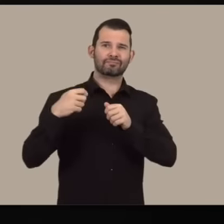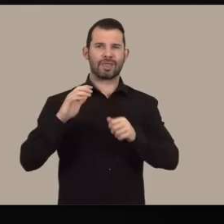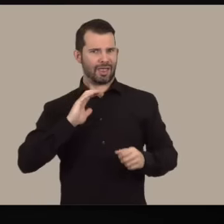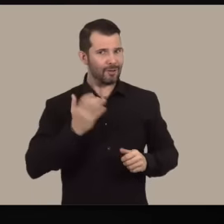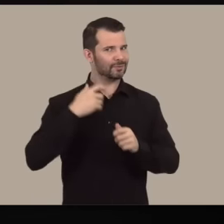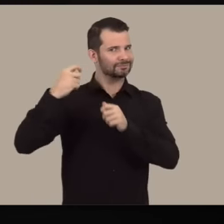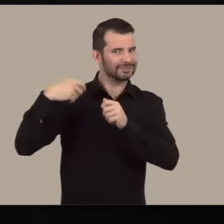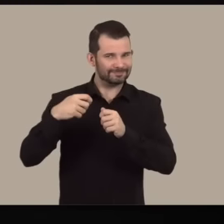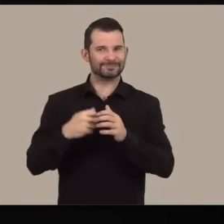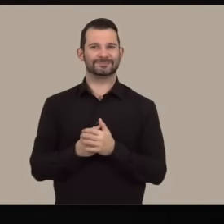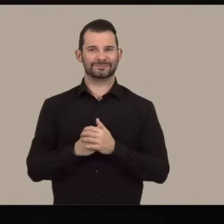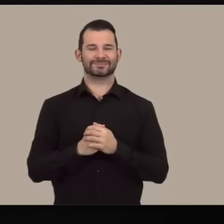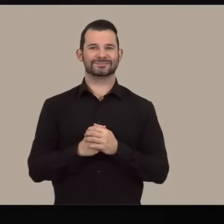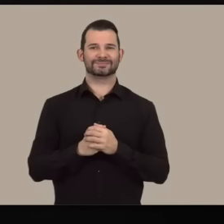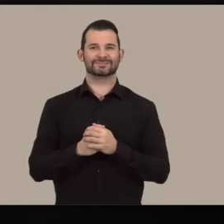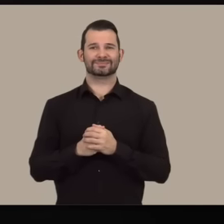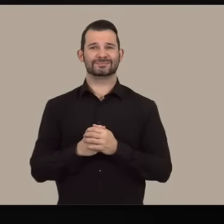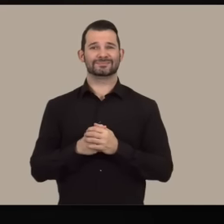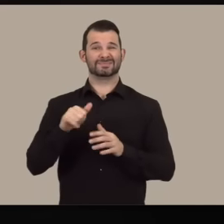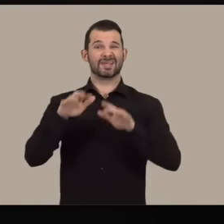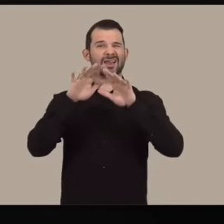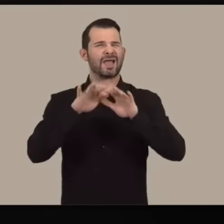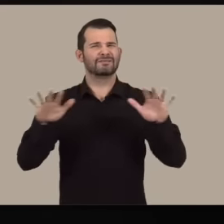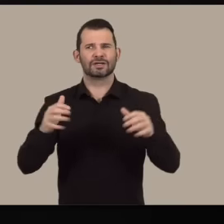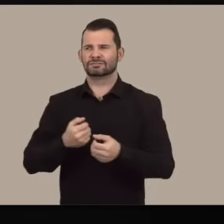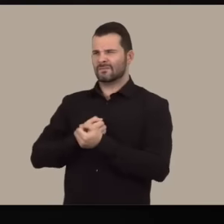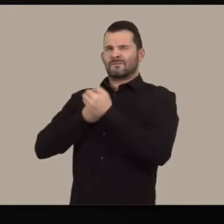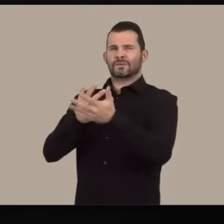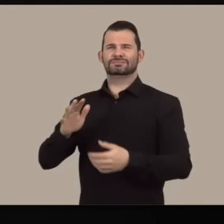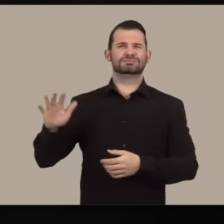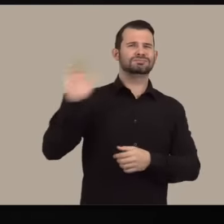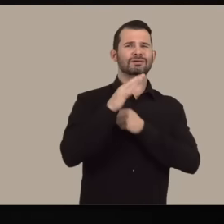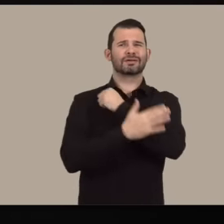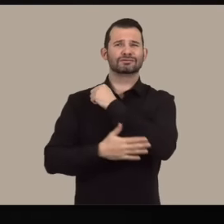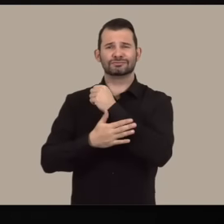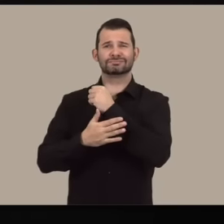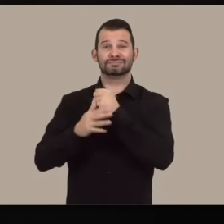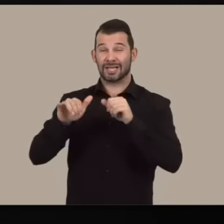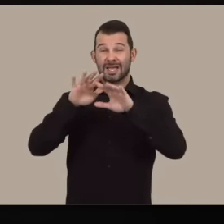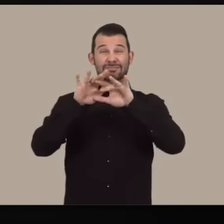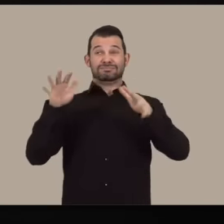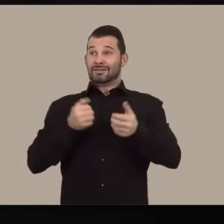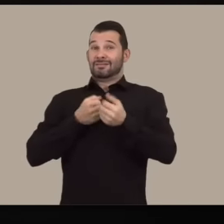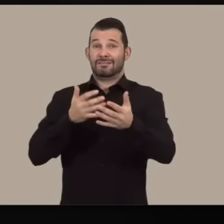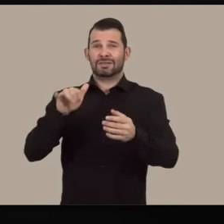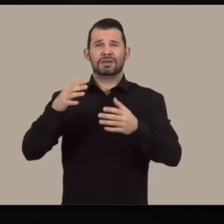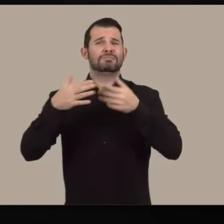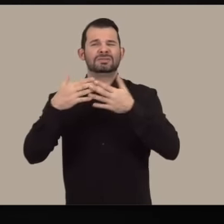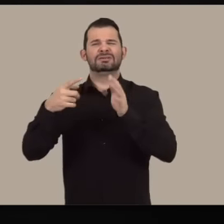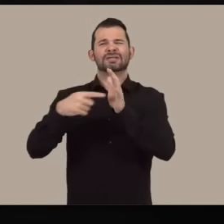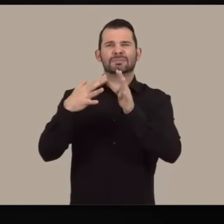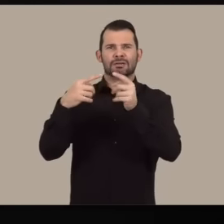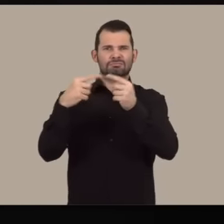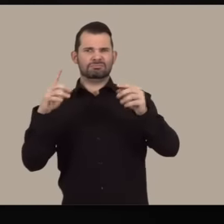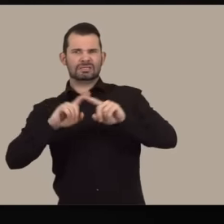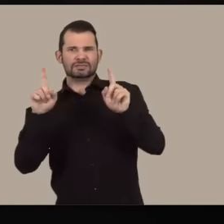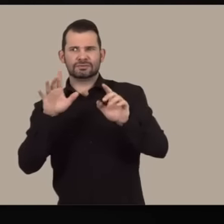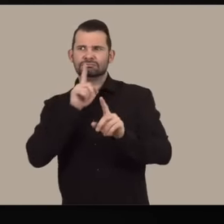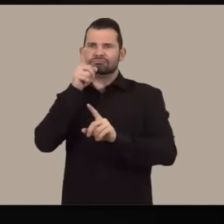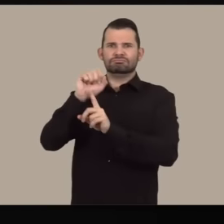cinema, our cinema, the diverse voices across this country, voices that, despite their